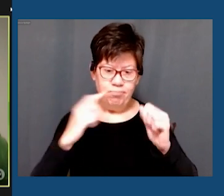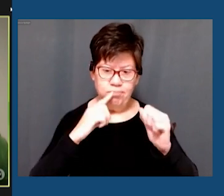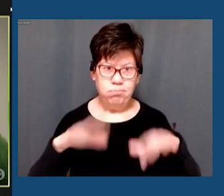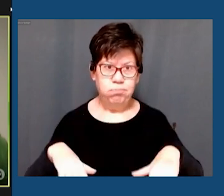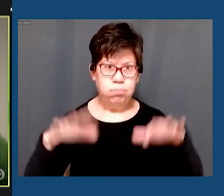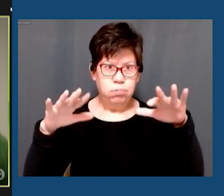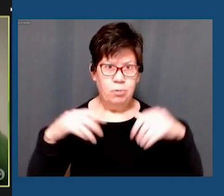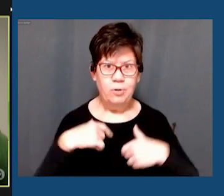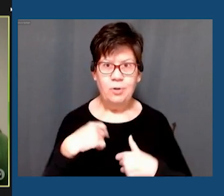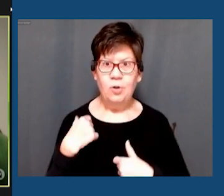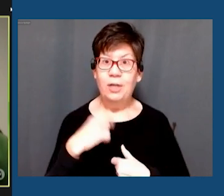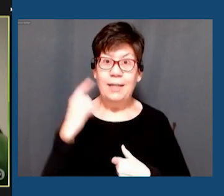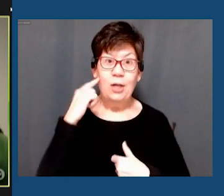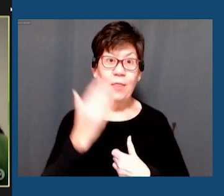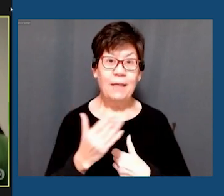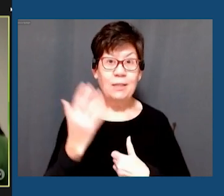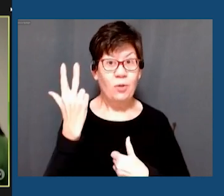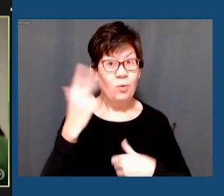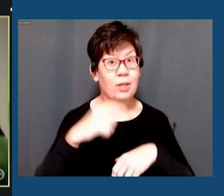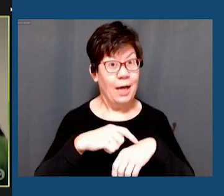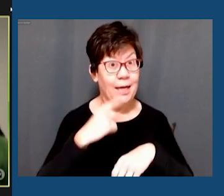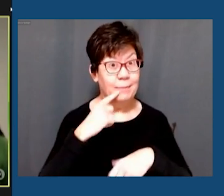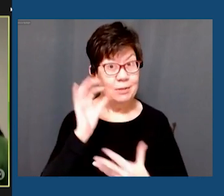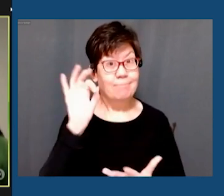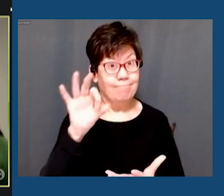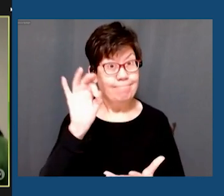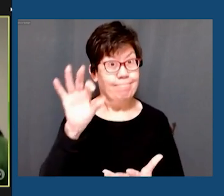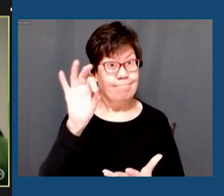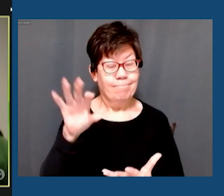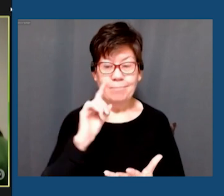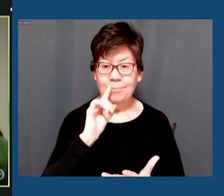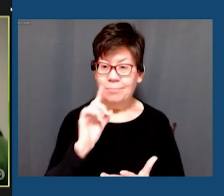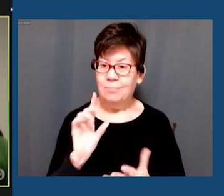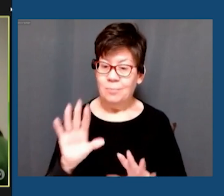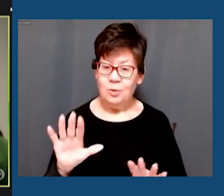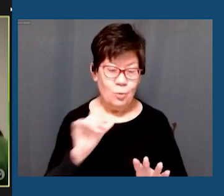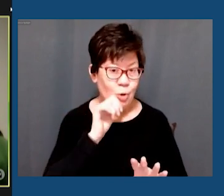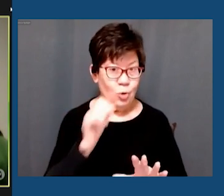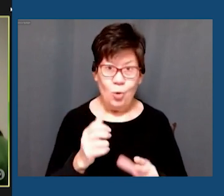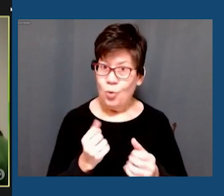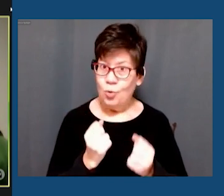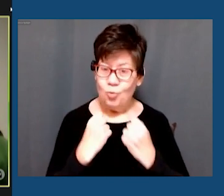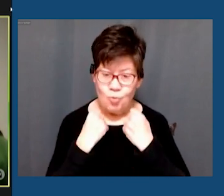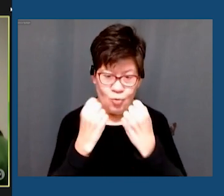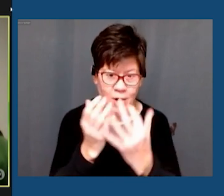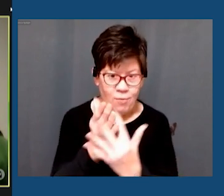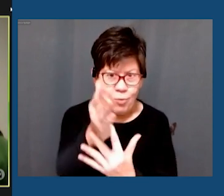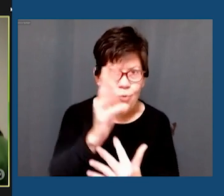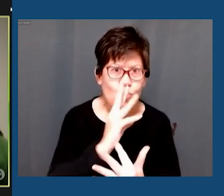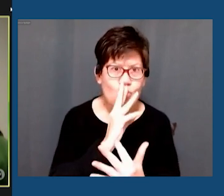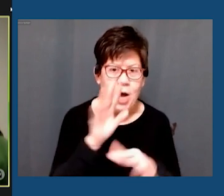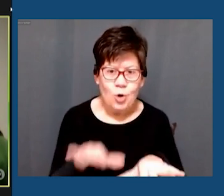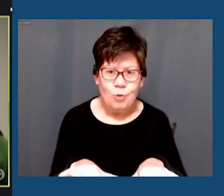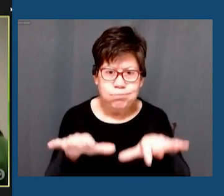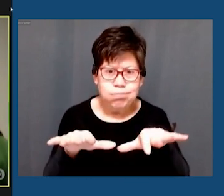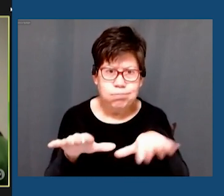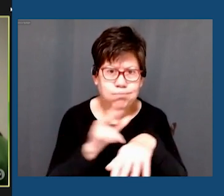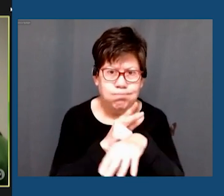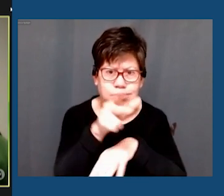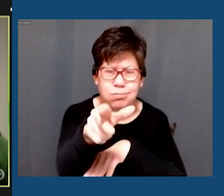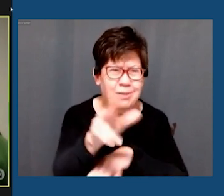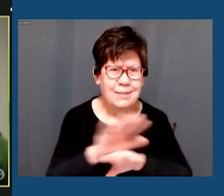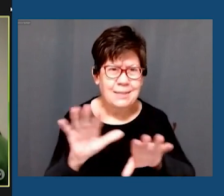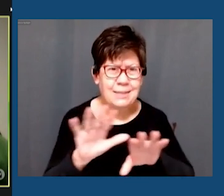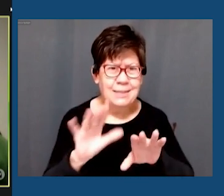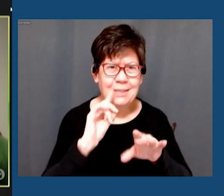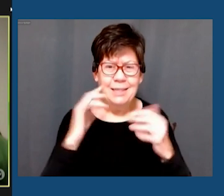times generally to internalize that. And that is, don't drive through water, right? Don't drive through the water, and use the time that you have right now to get